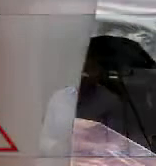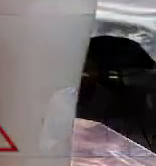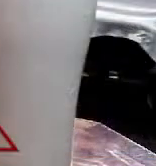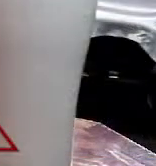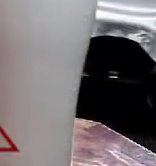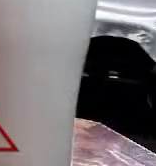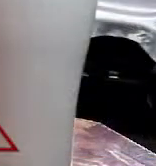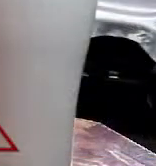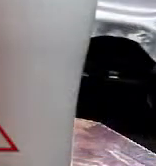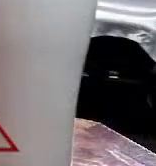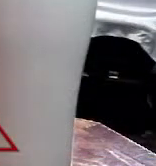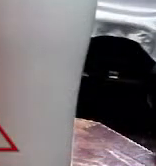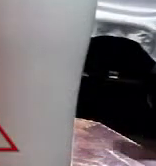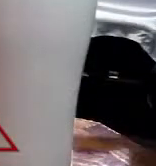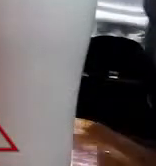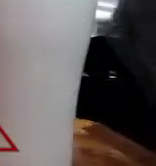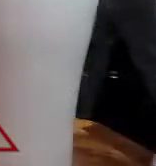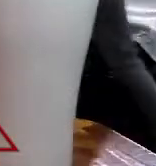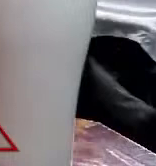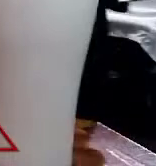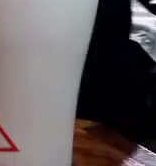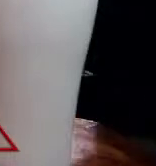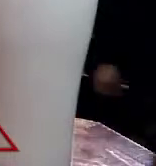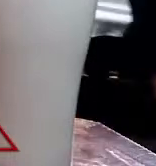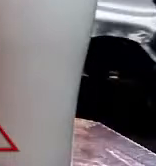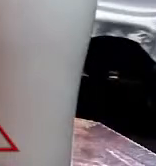the prefix.